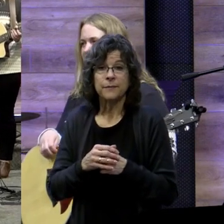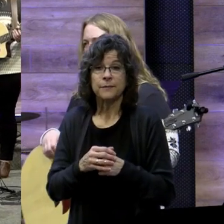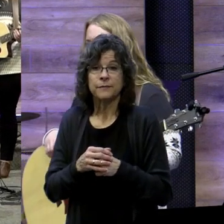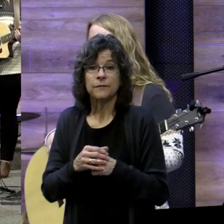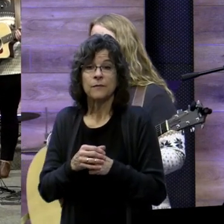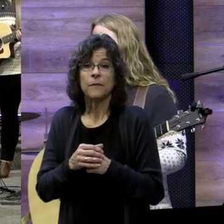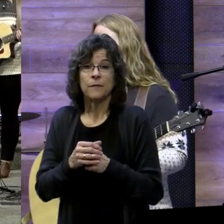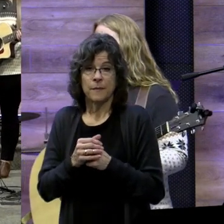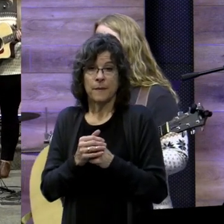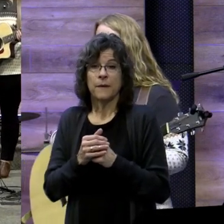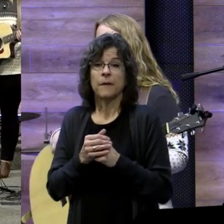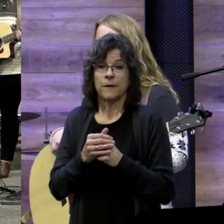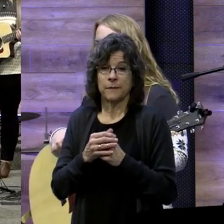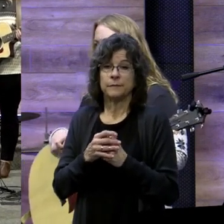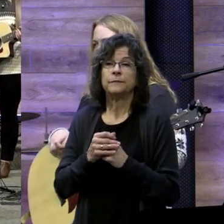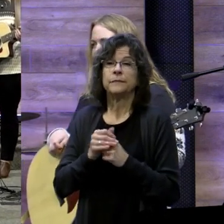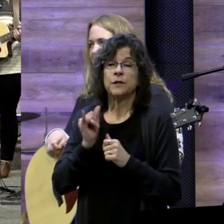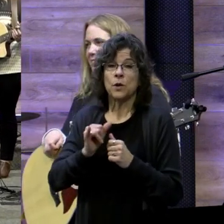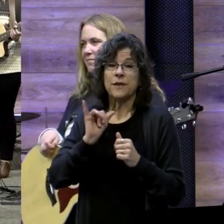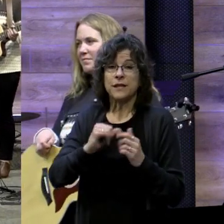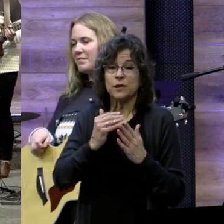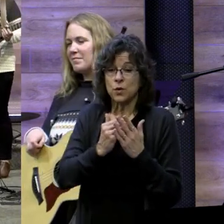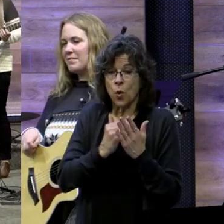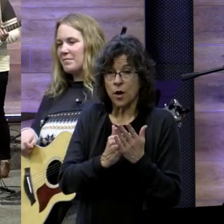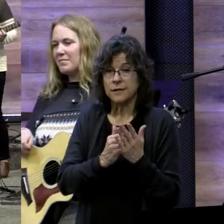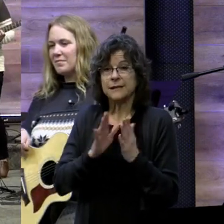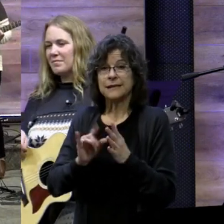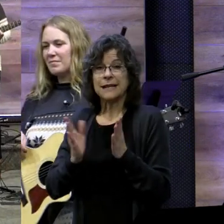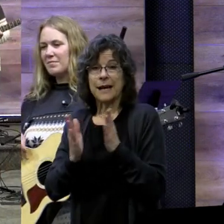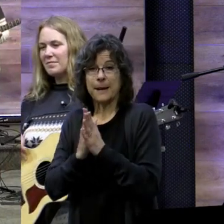groups and on this course and the companion guide at